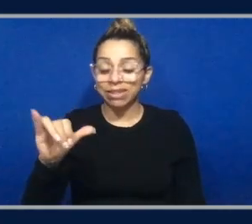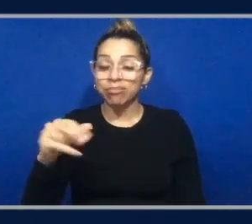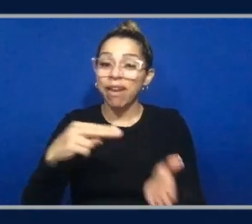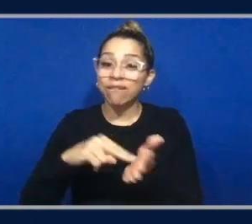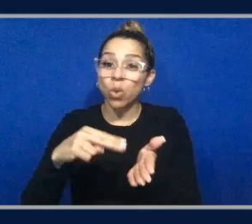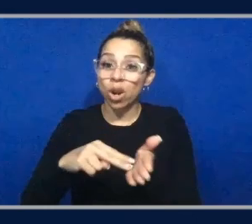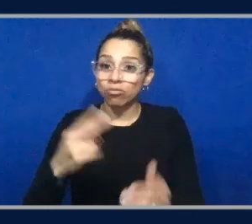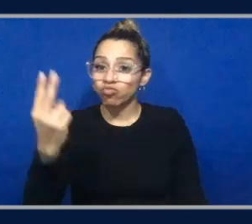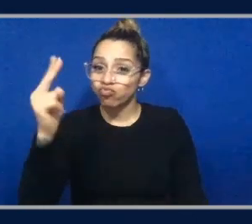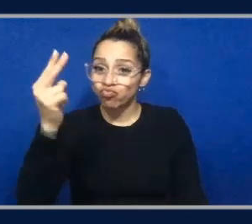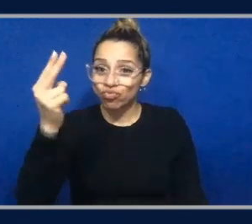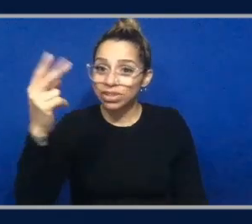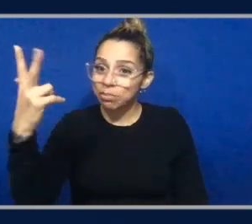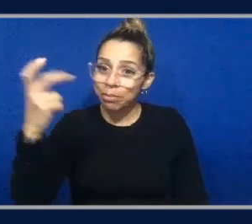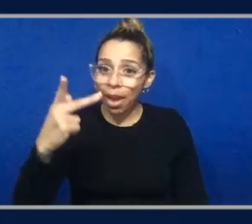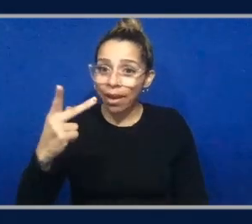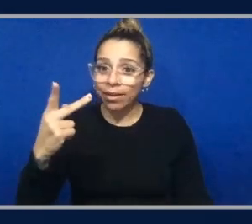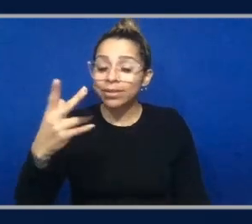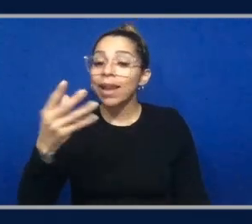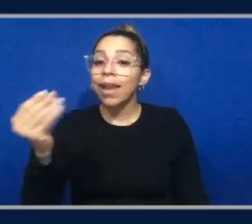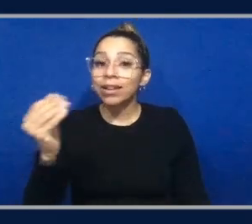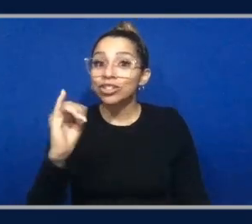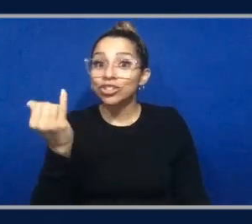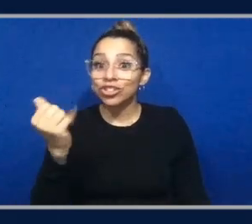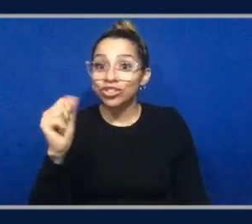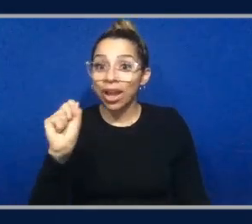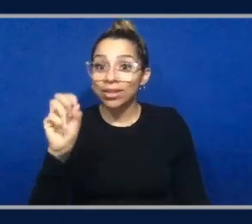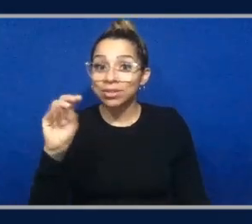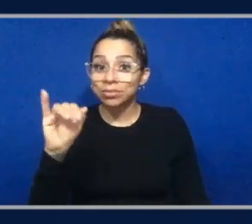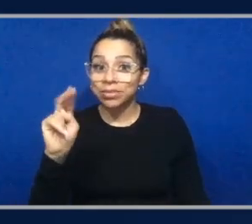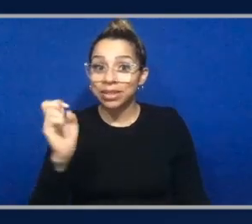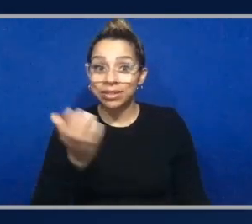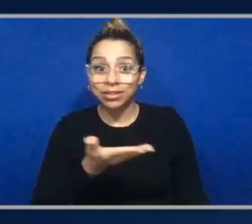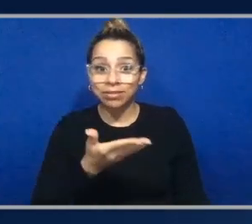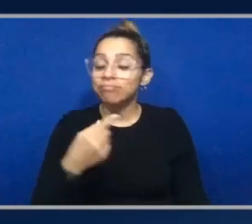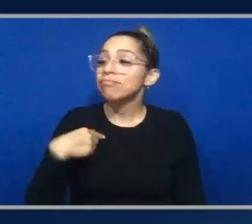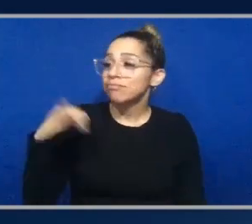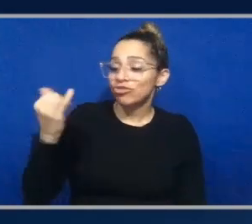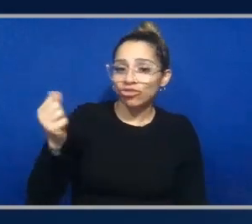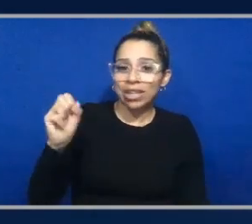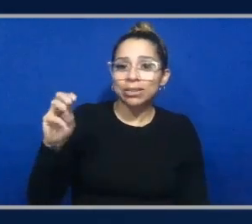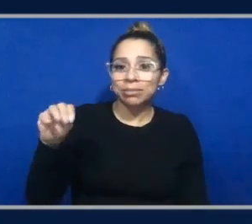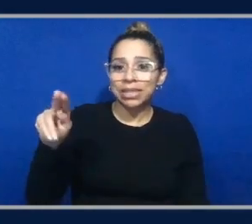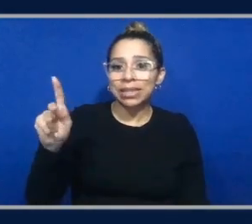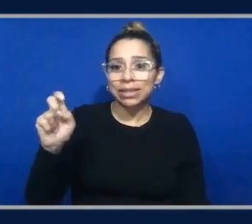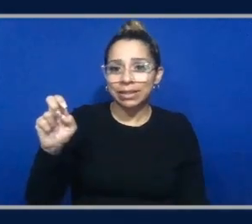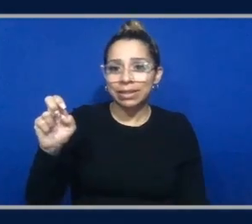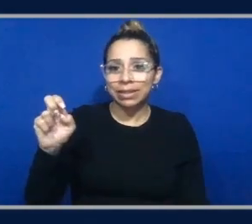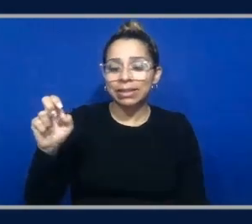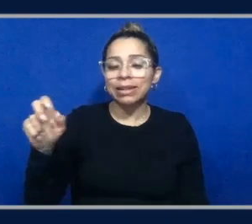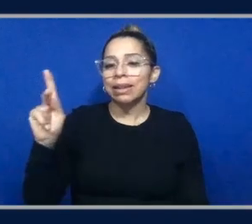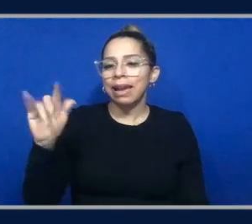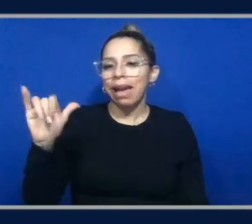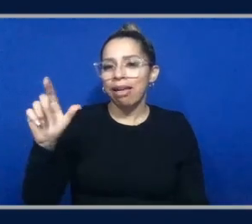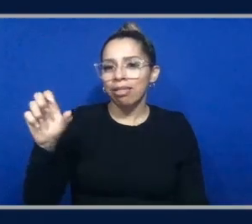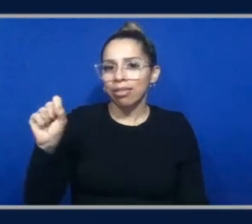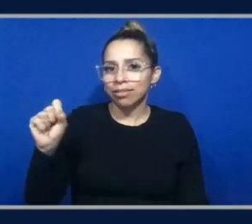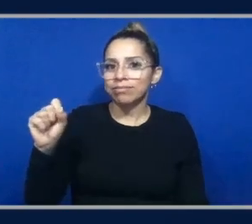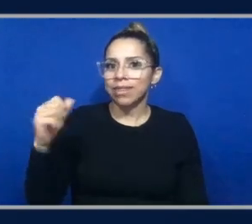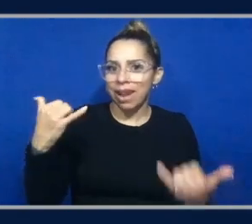back. And Jasmine. I'm Jasmine Kyles, and he gave me a spoon. Yeah. We brought a spoon to the mix, too. We got a fork and a